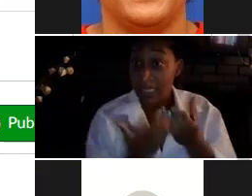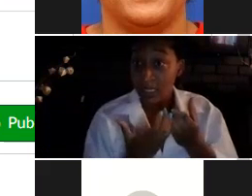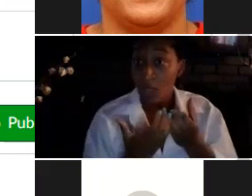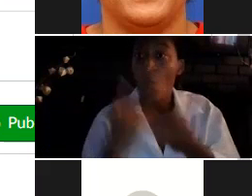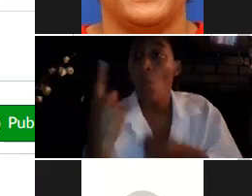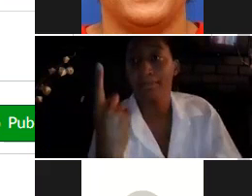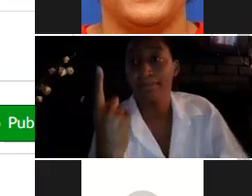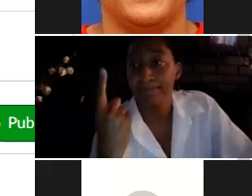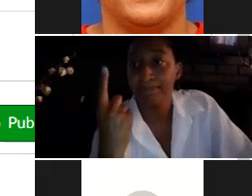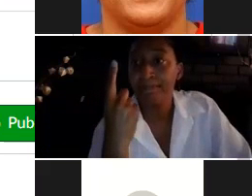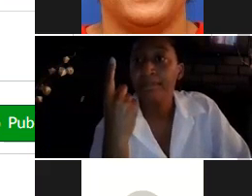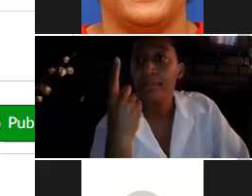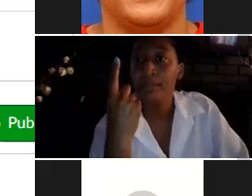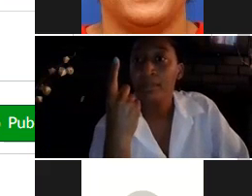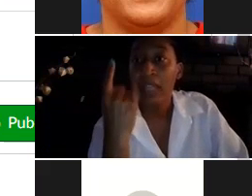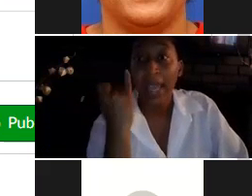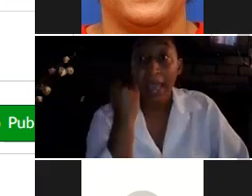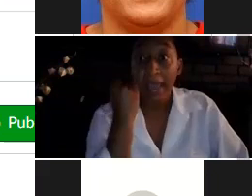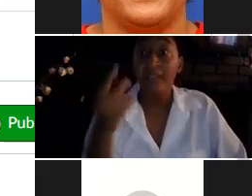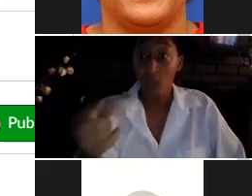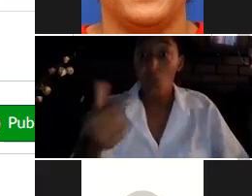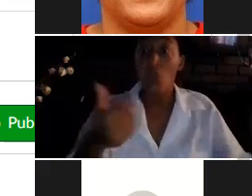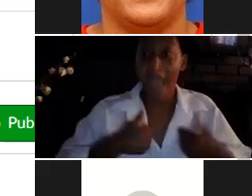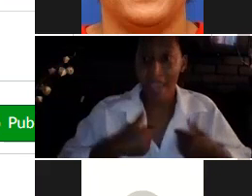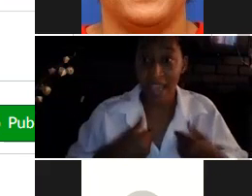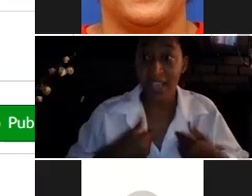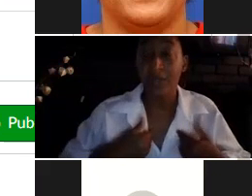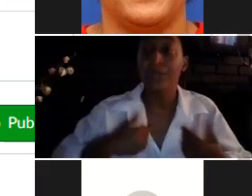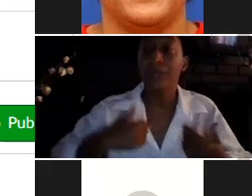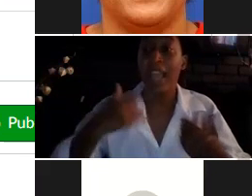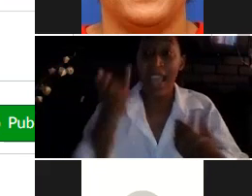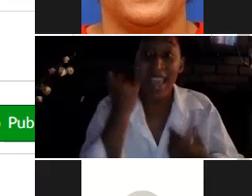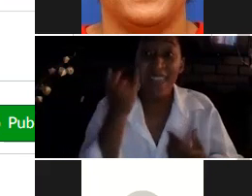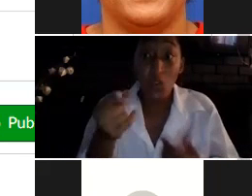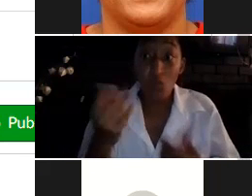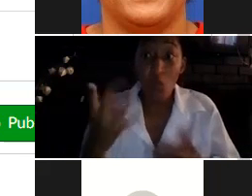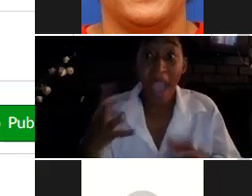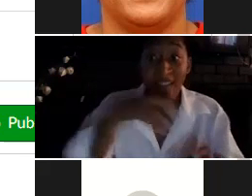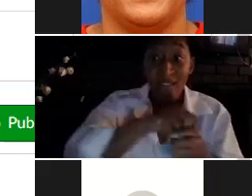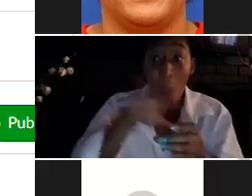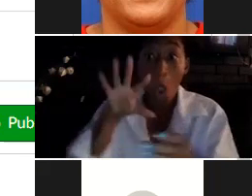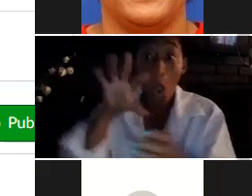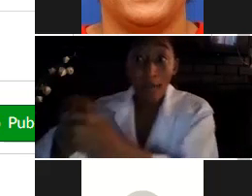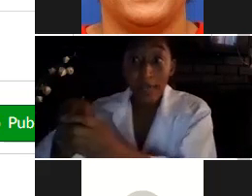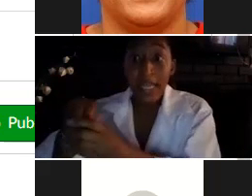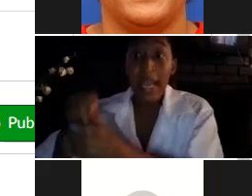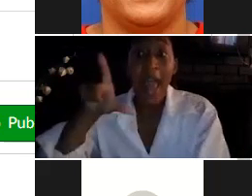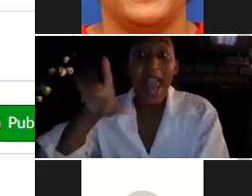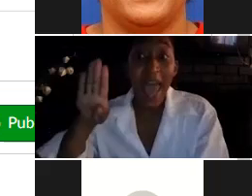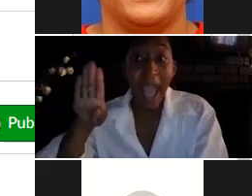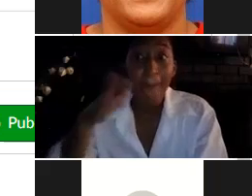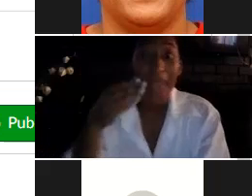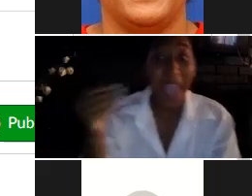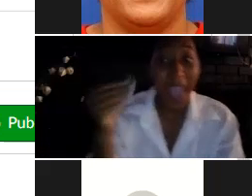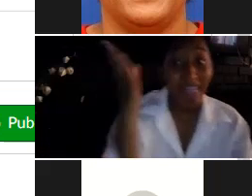article. If you are in lecture and lab, then you have to have Thank two you. separate articles because you're doing two separate